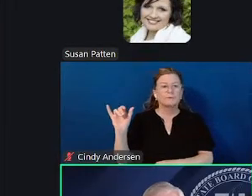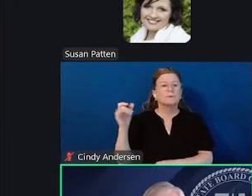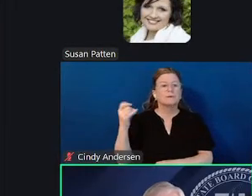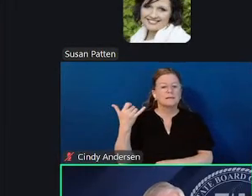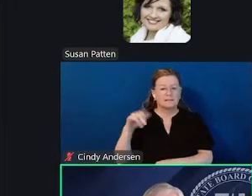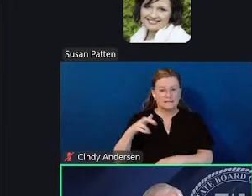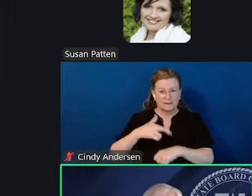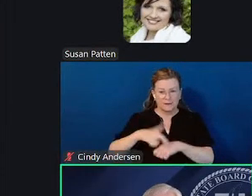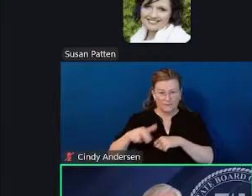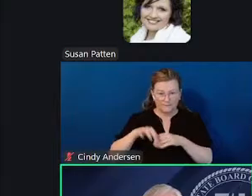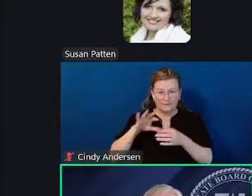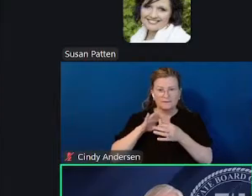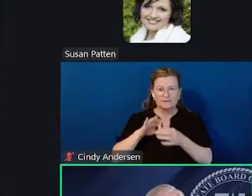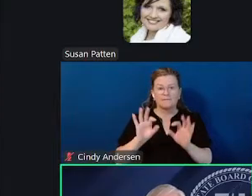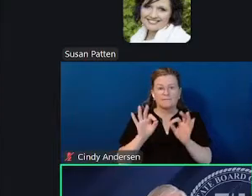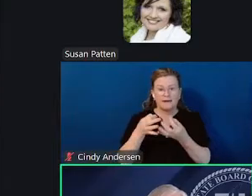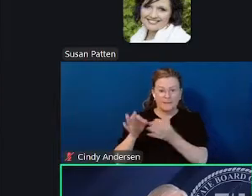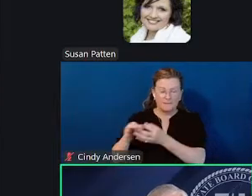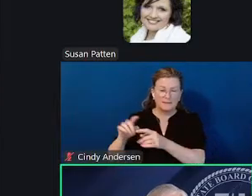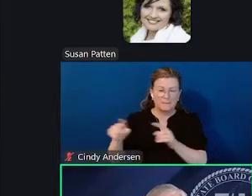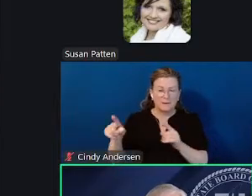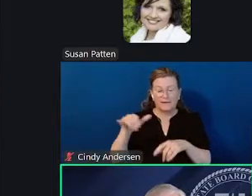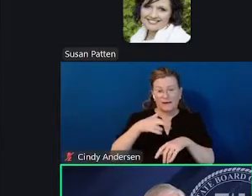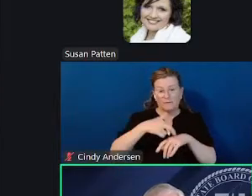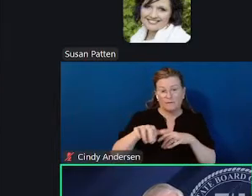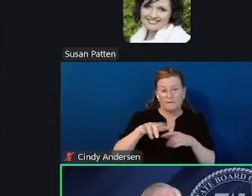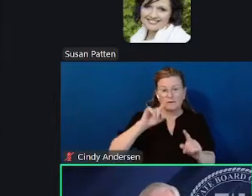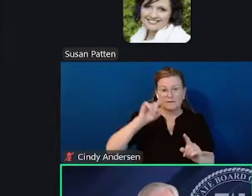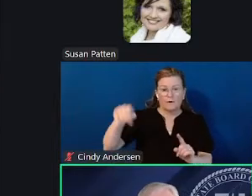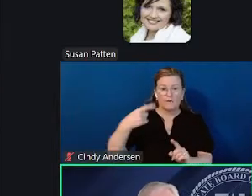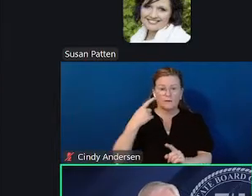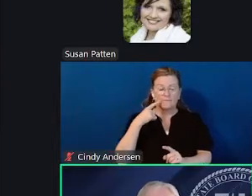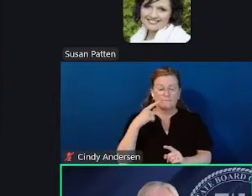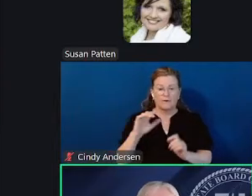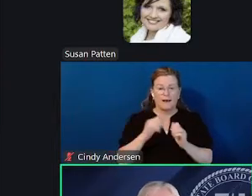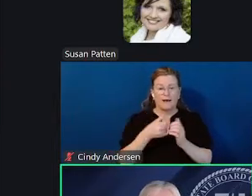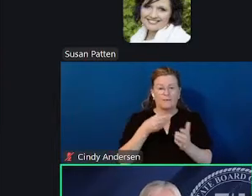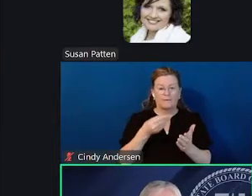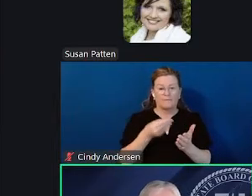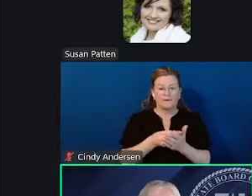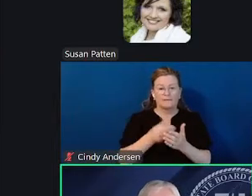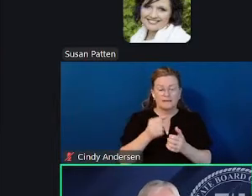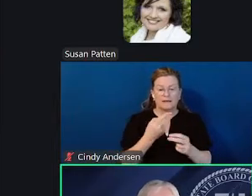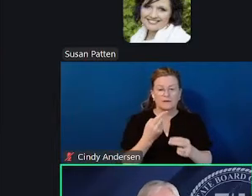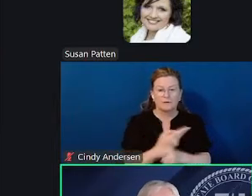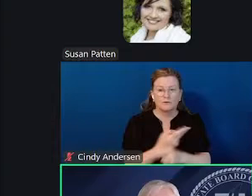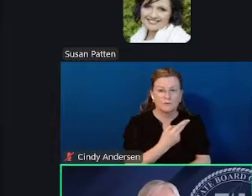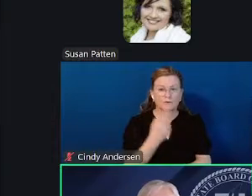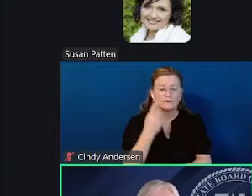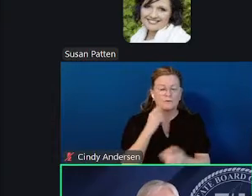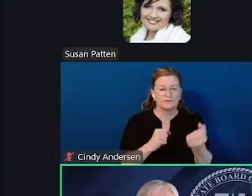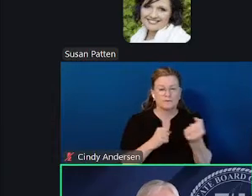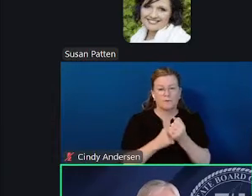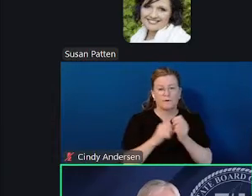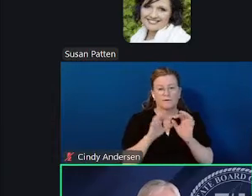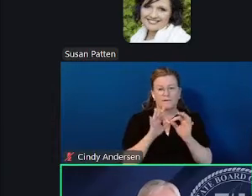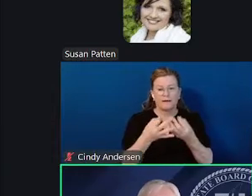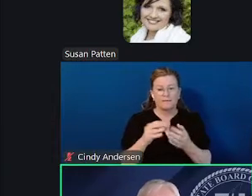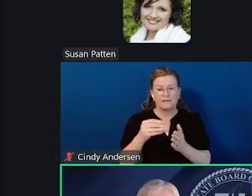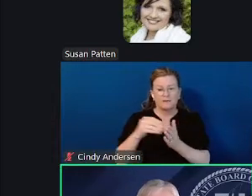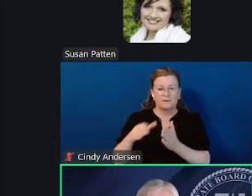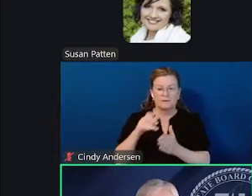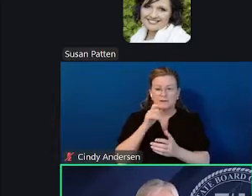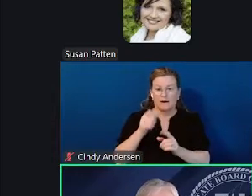reference to families in this rule. However, the reference is only to how the funds can be used to support families and students, not in terms of